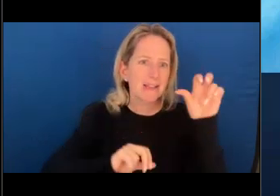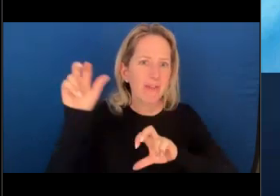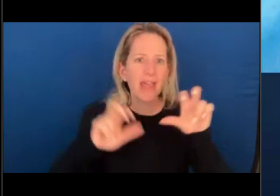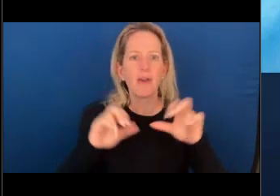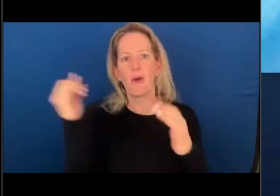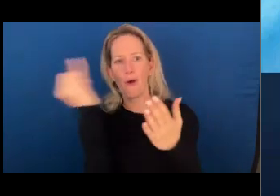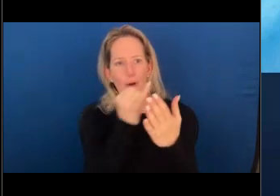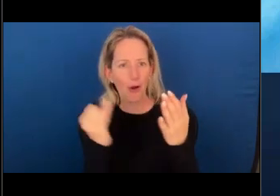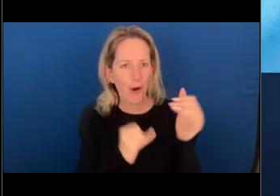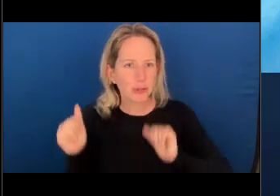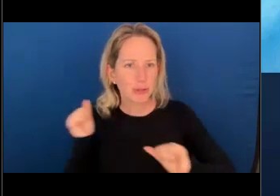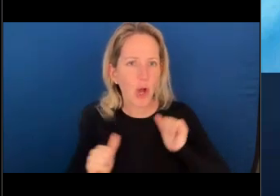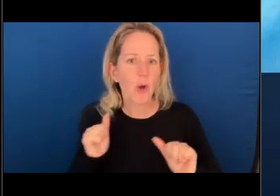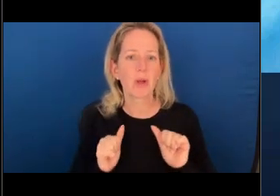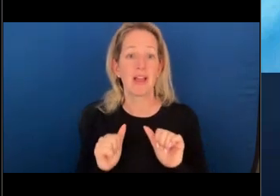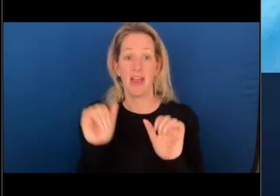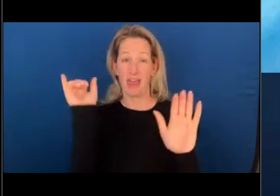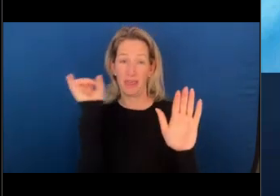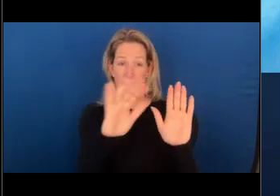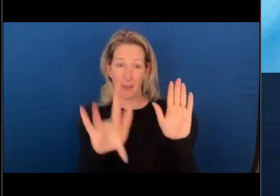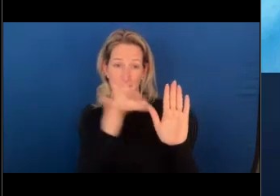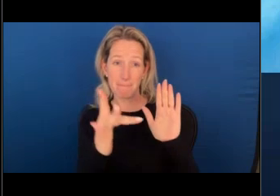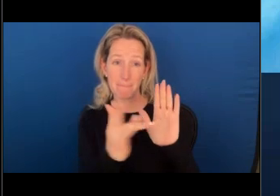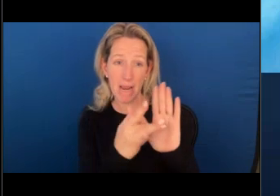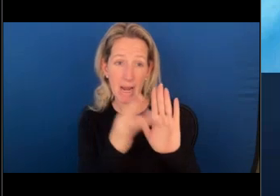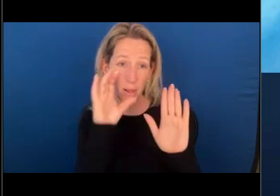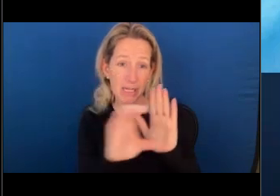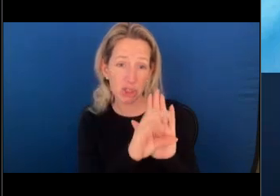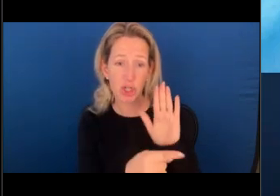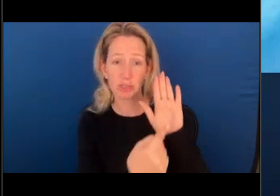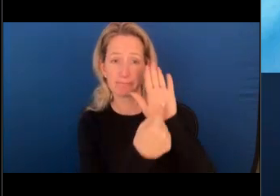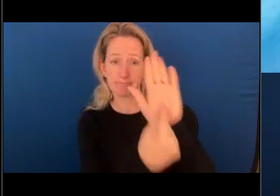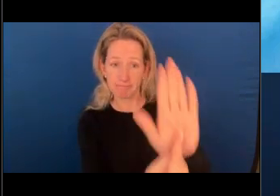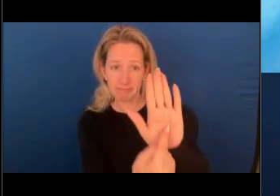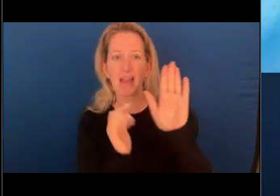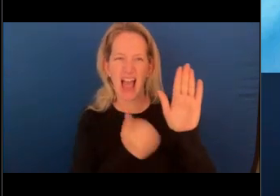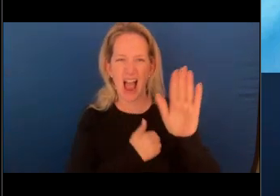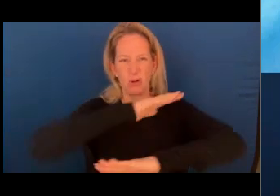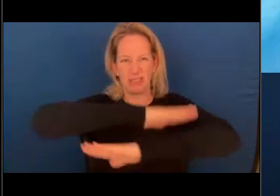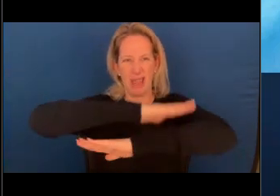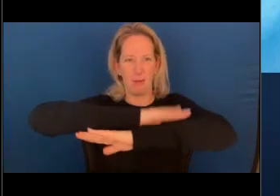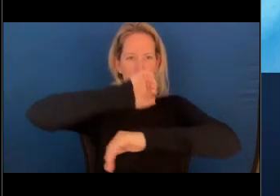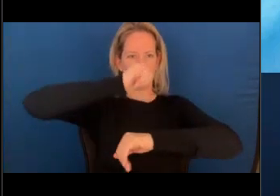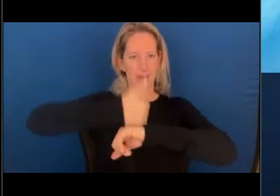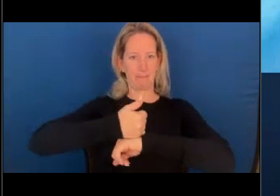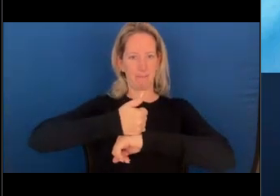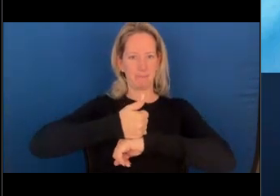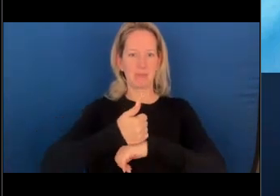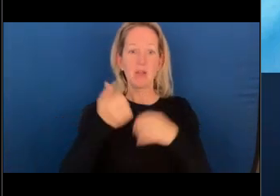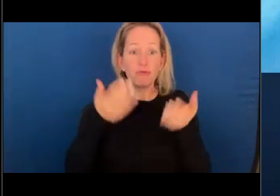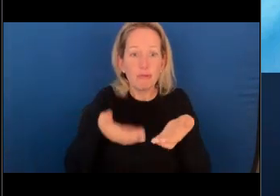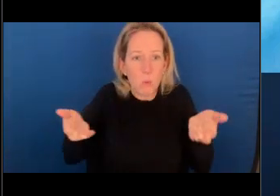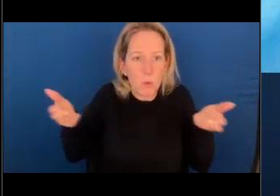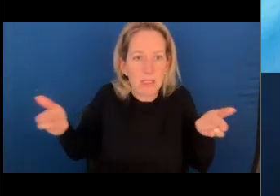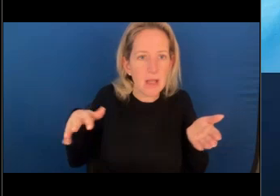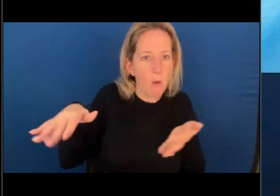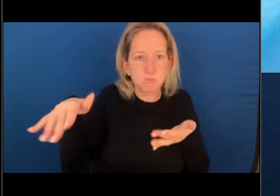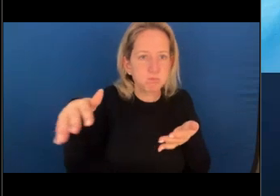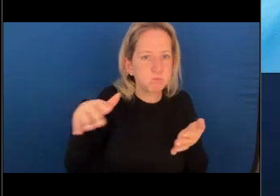shows. The middle picture shows an example of what our table looks like at these events. There's resources from all of our